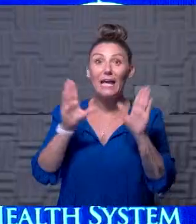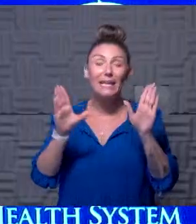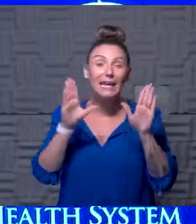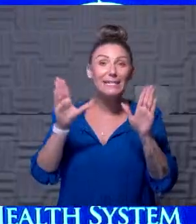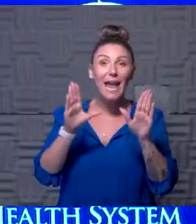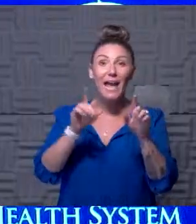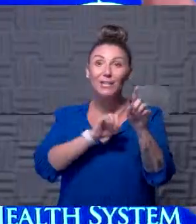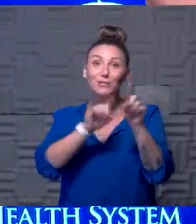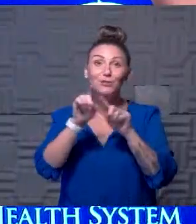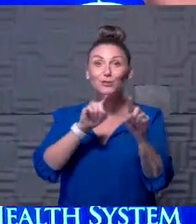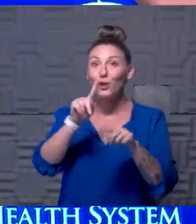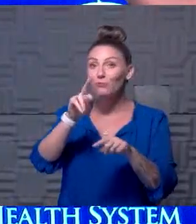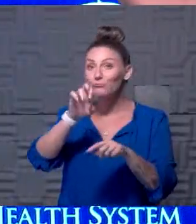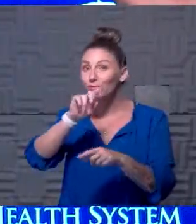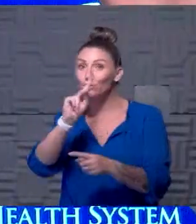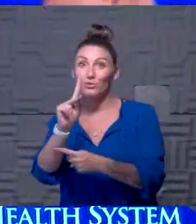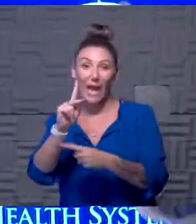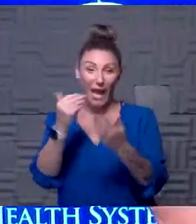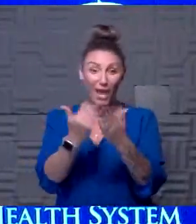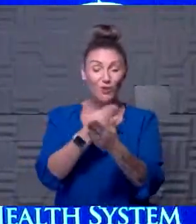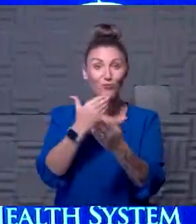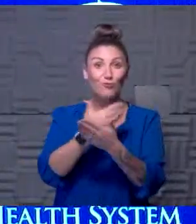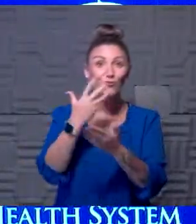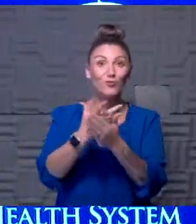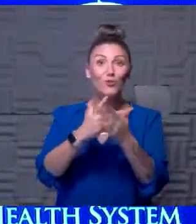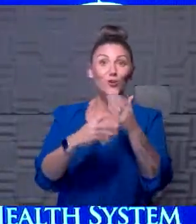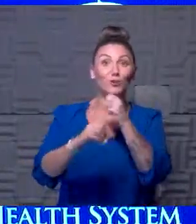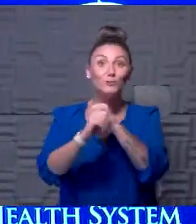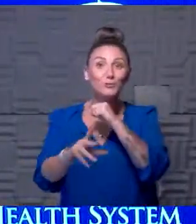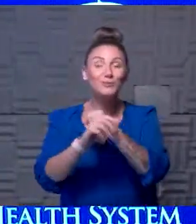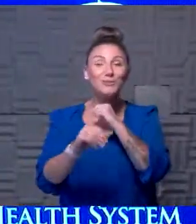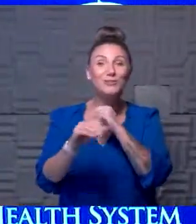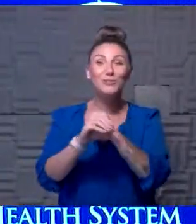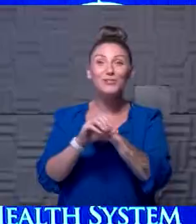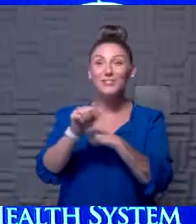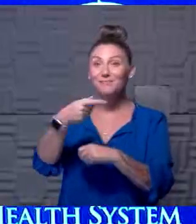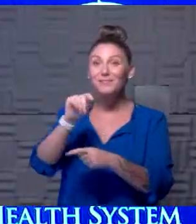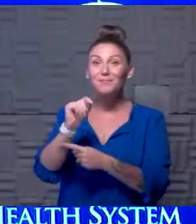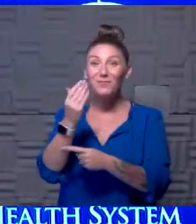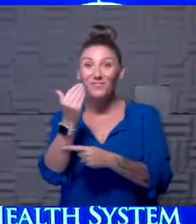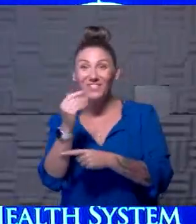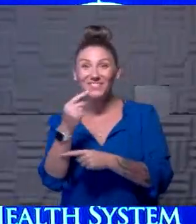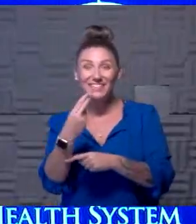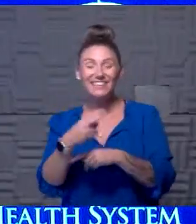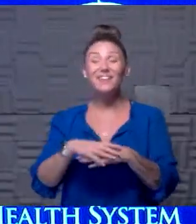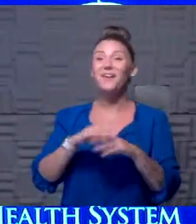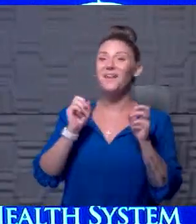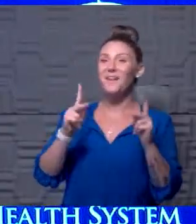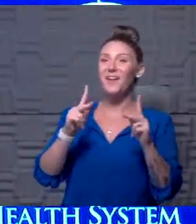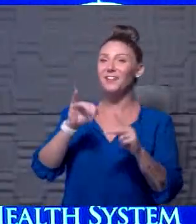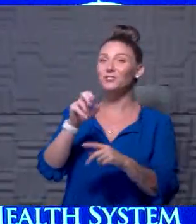speed. New season for Discovery starts October 15th. I'm ready to go. All right, Jill, do we have questions from media?